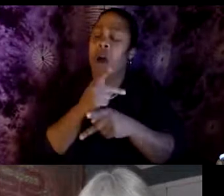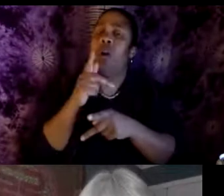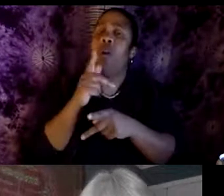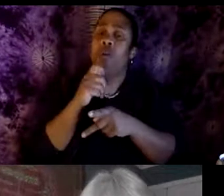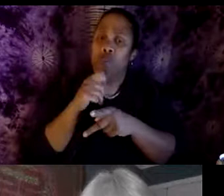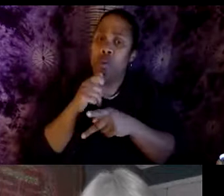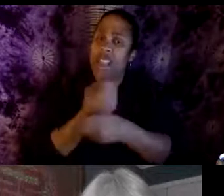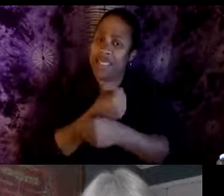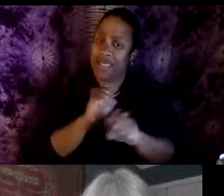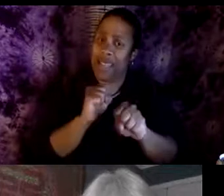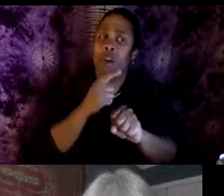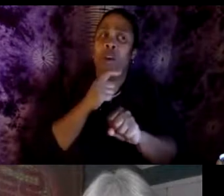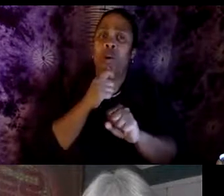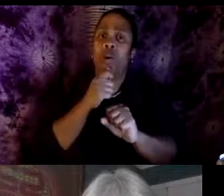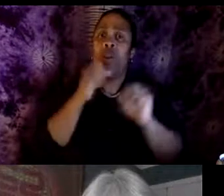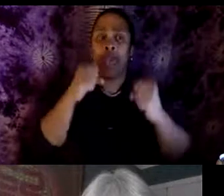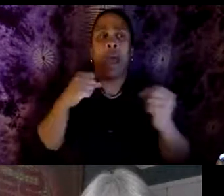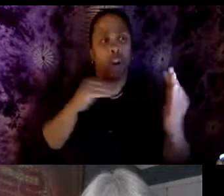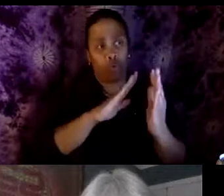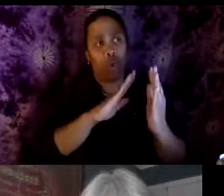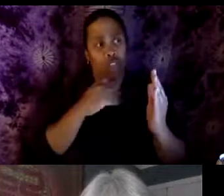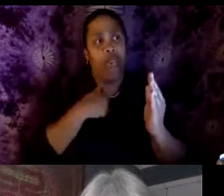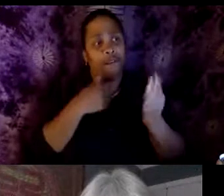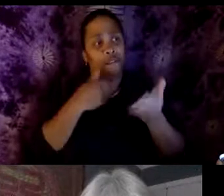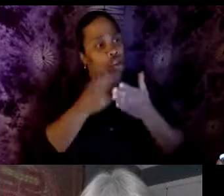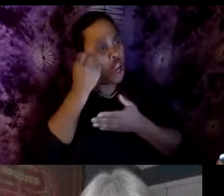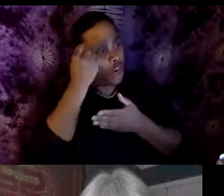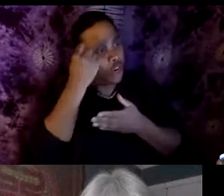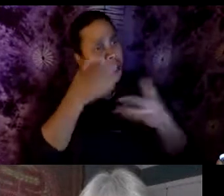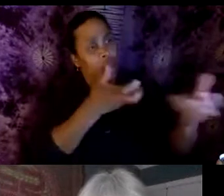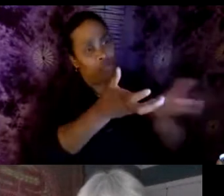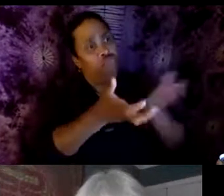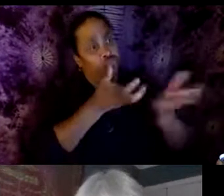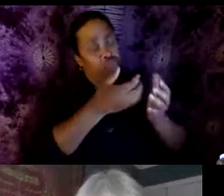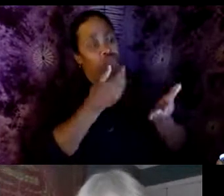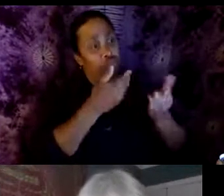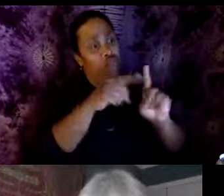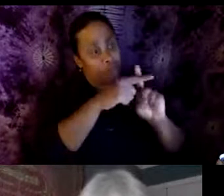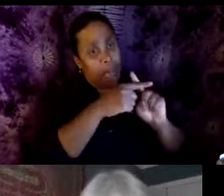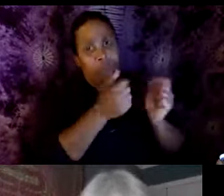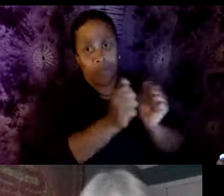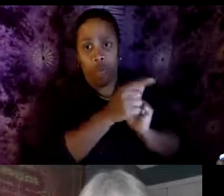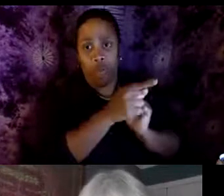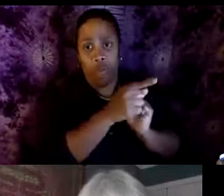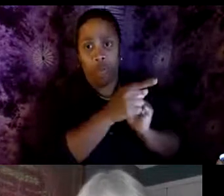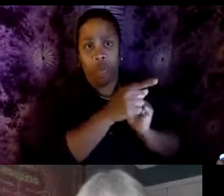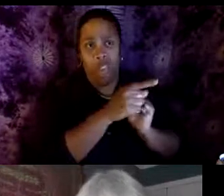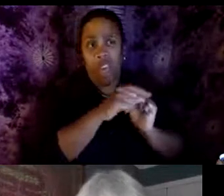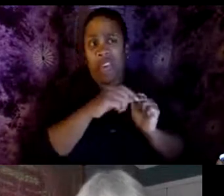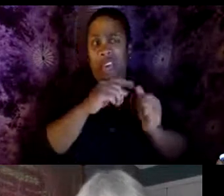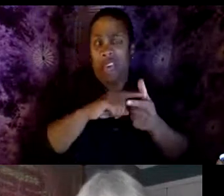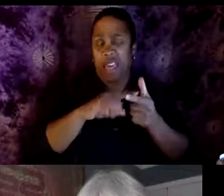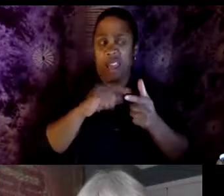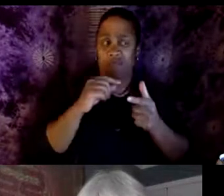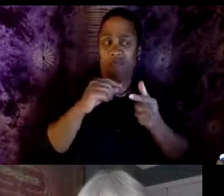to an understanding with and have a good relationship with, versus the people who are better to just kind of like let go